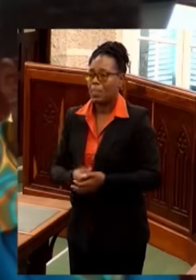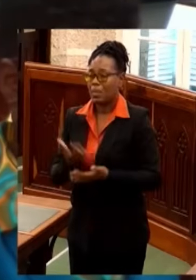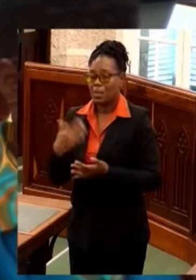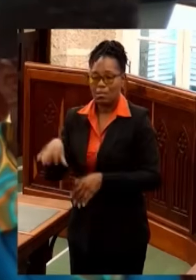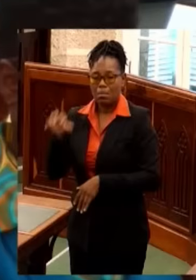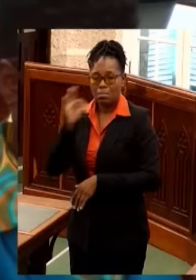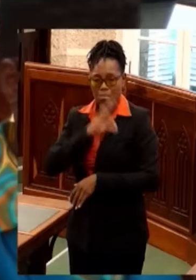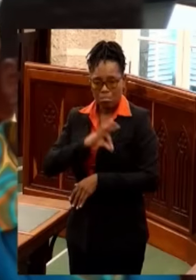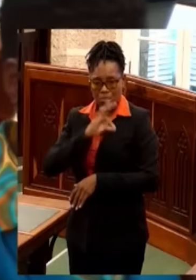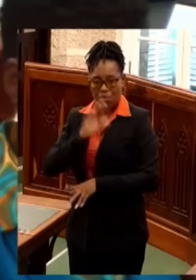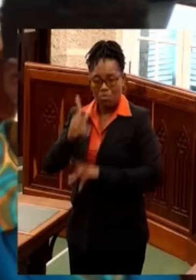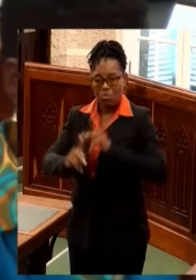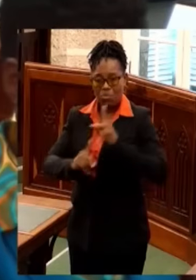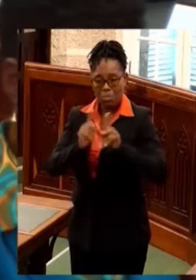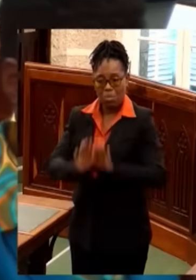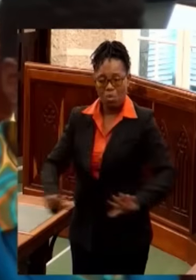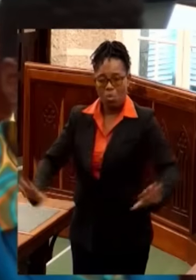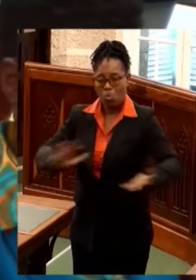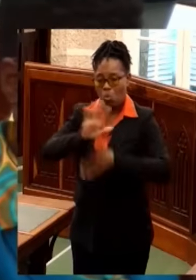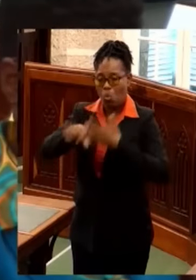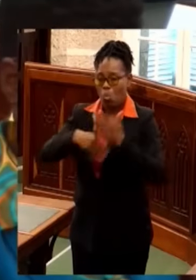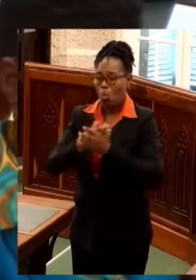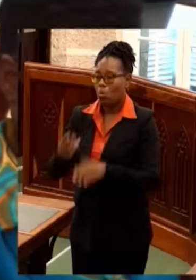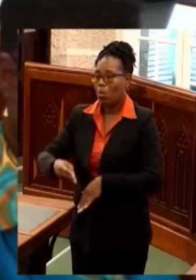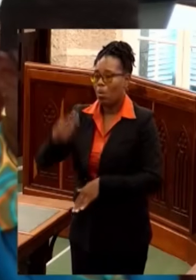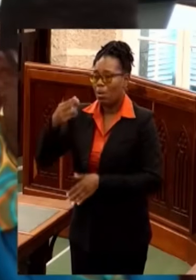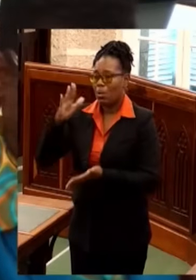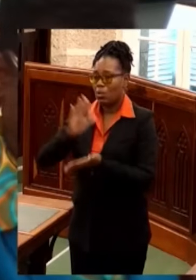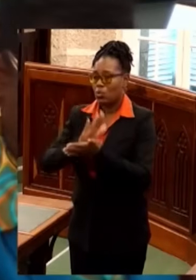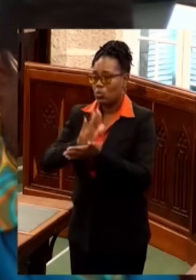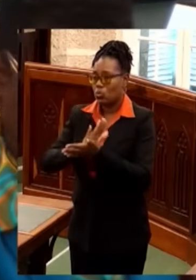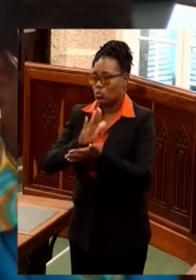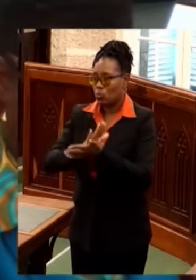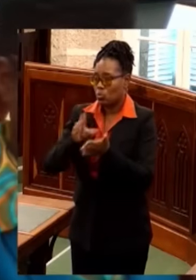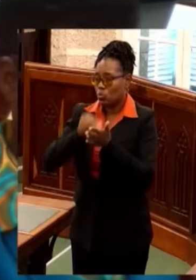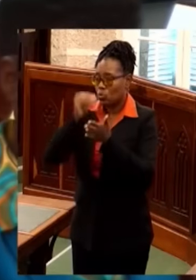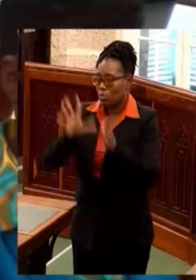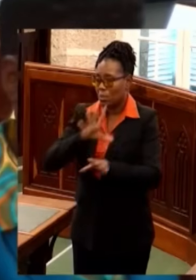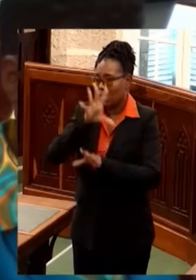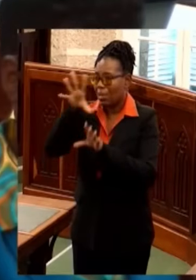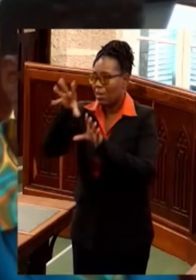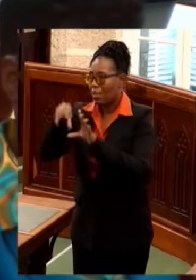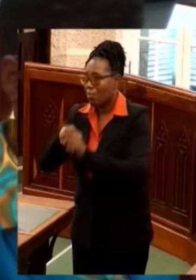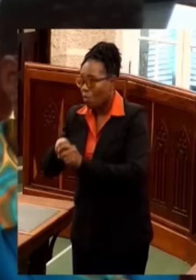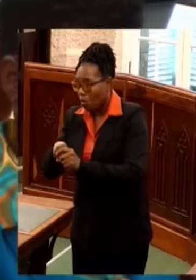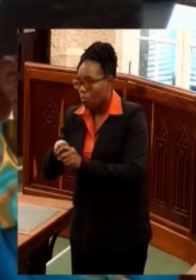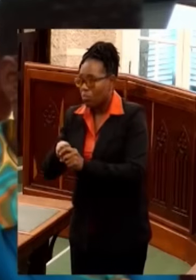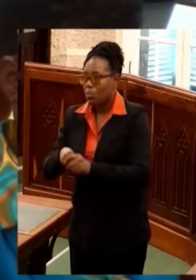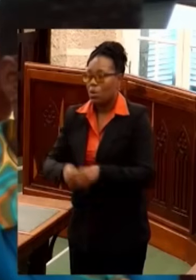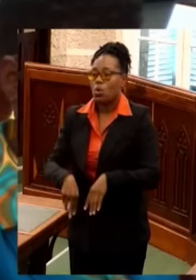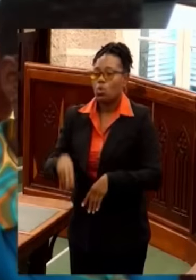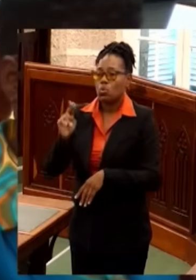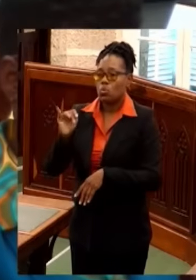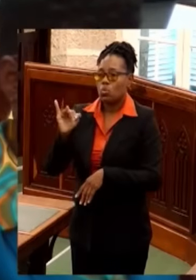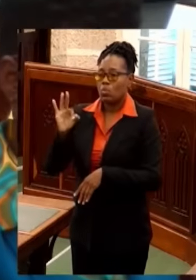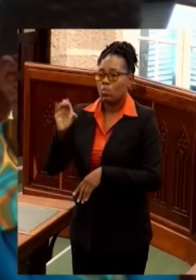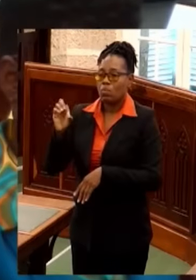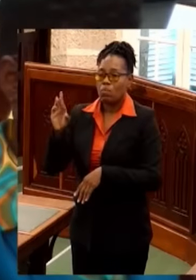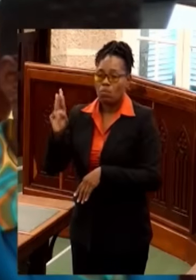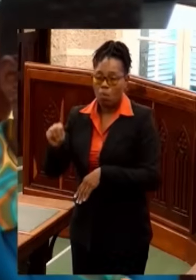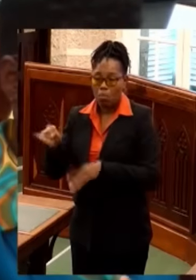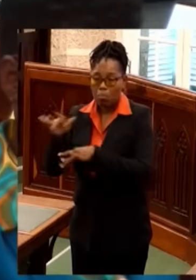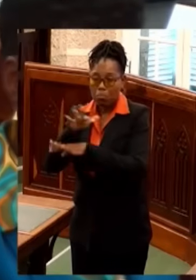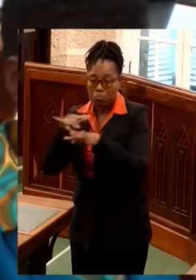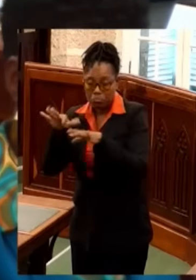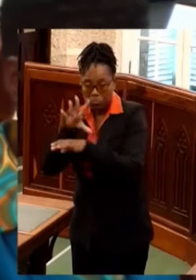benefit of the country. All students in secondary schools will now have to be involved in either a uniform activity in